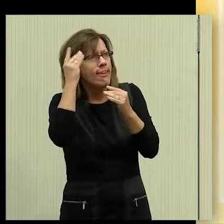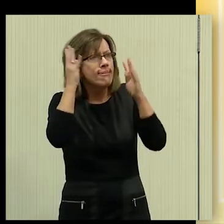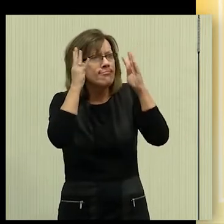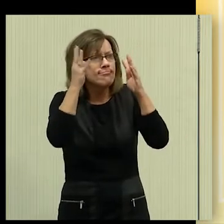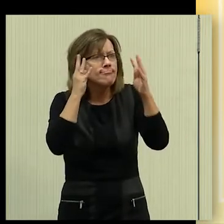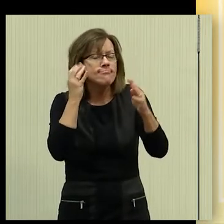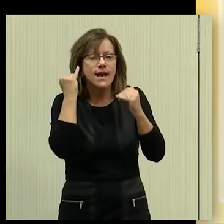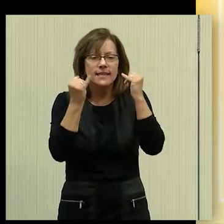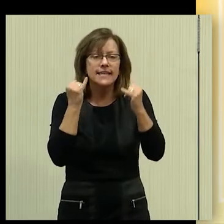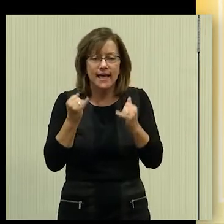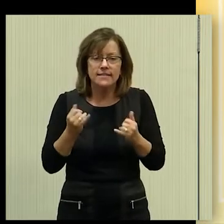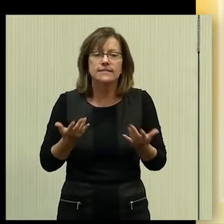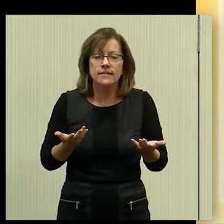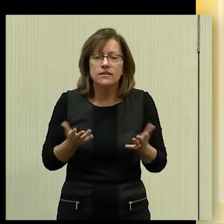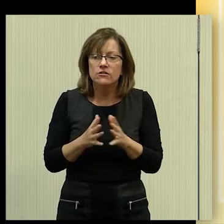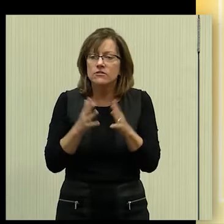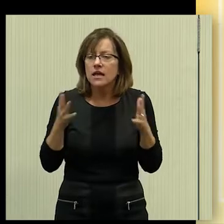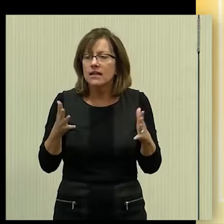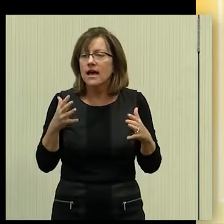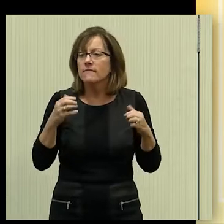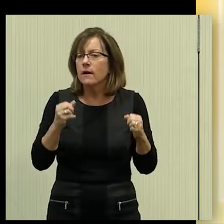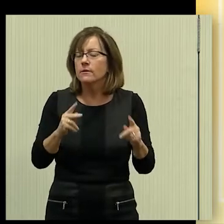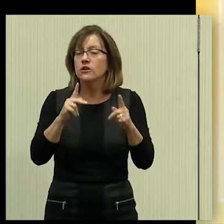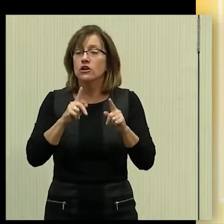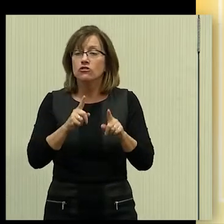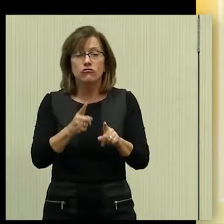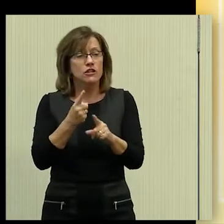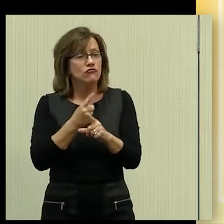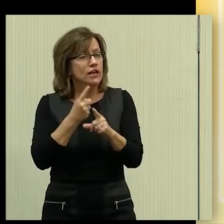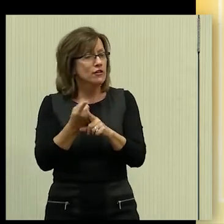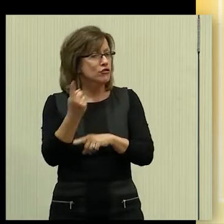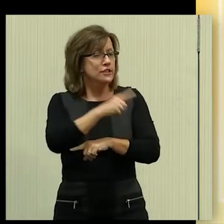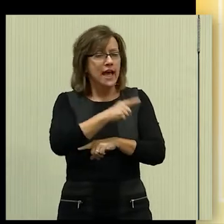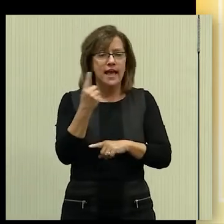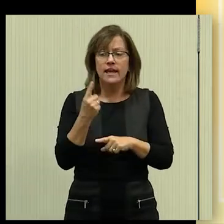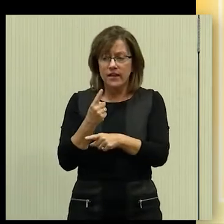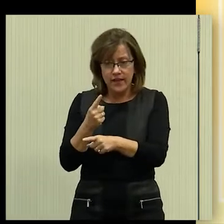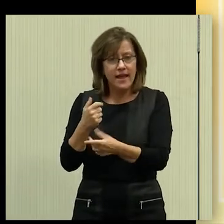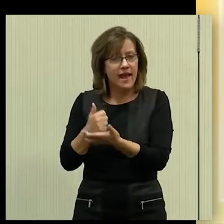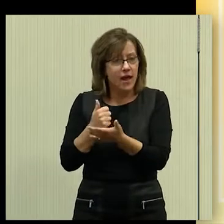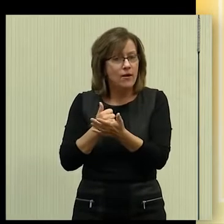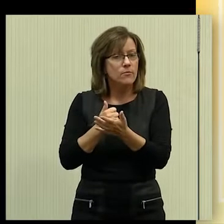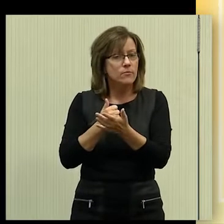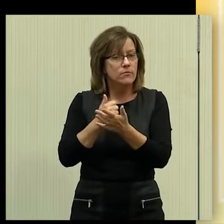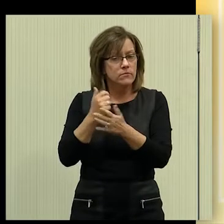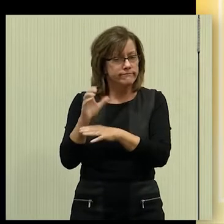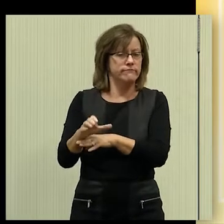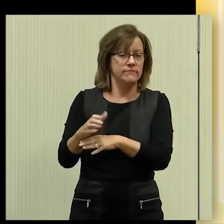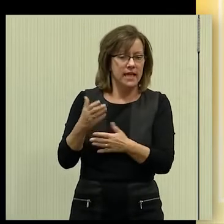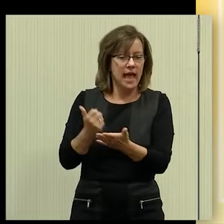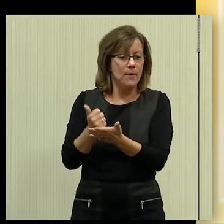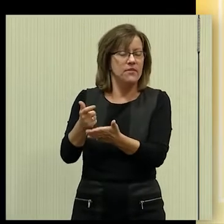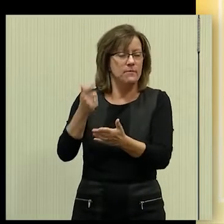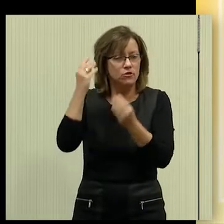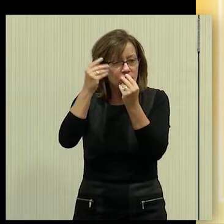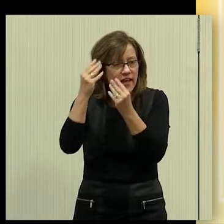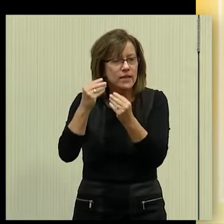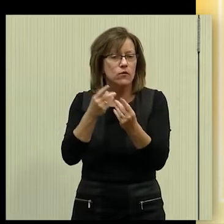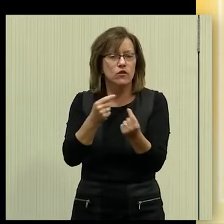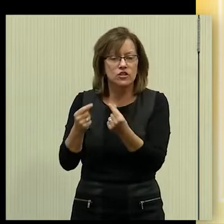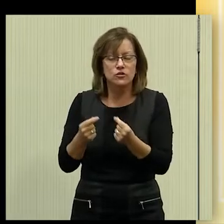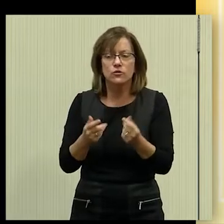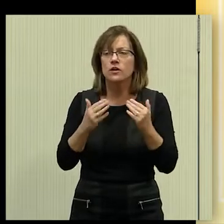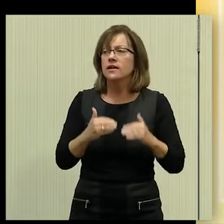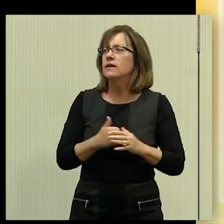ideas so there are lots of opportunities during the regular day where they're helping problem solve things. We create these things